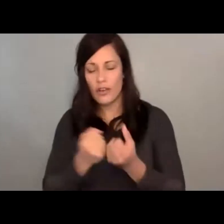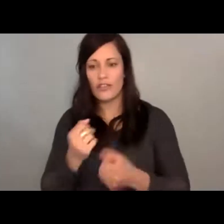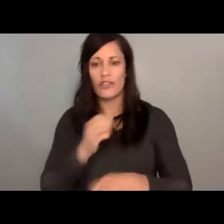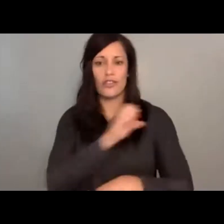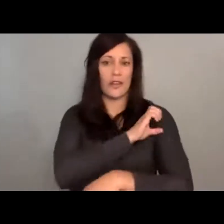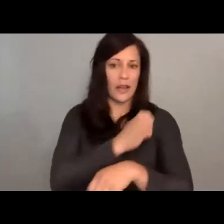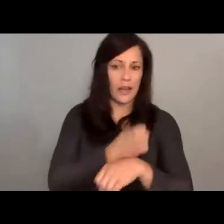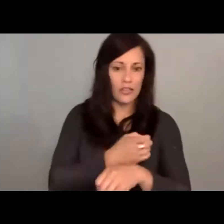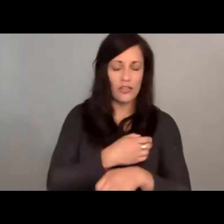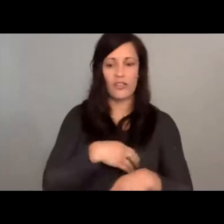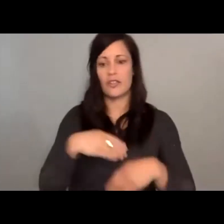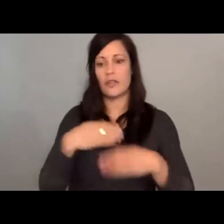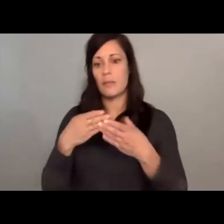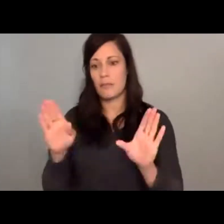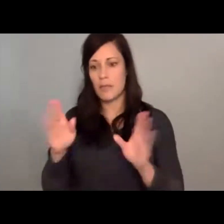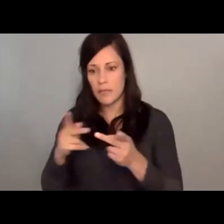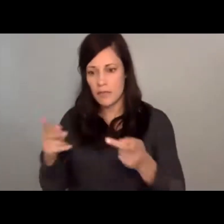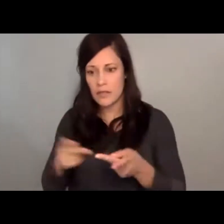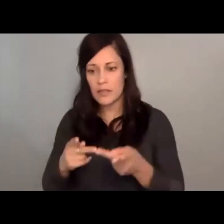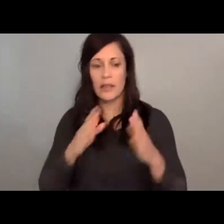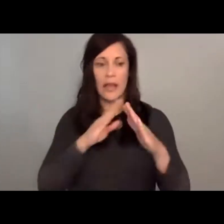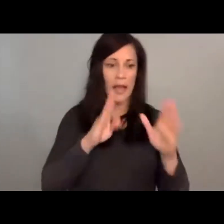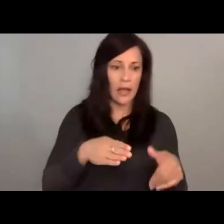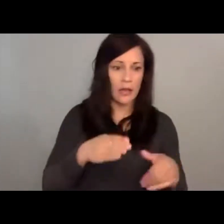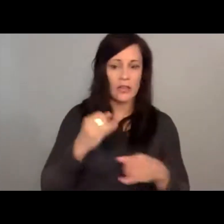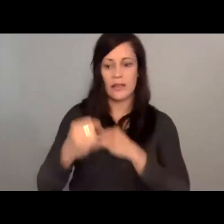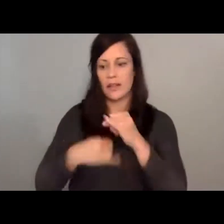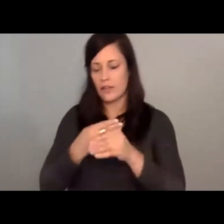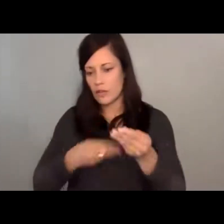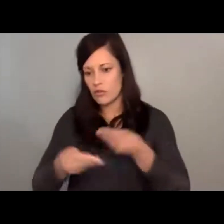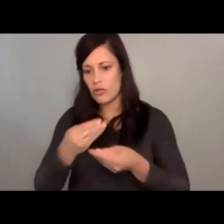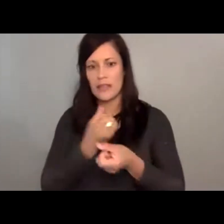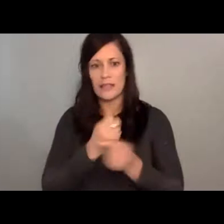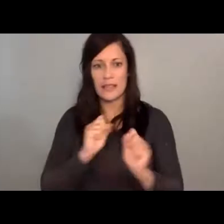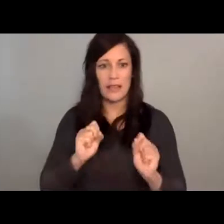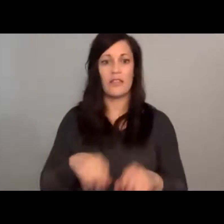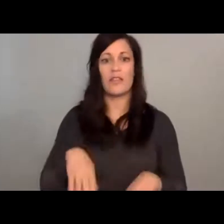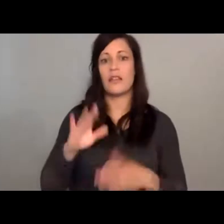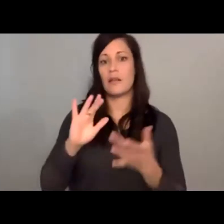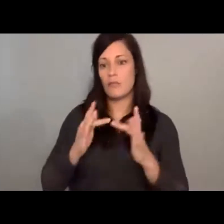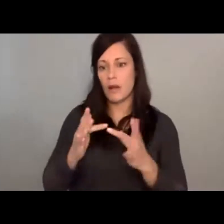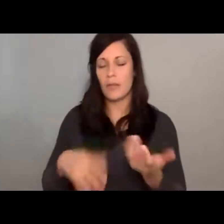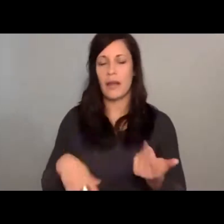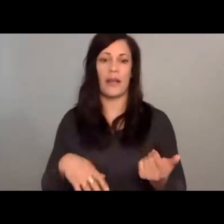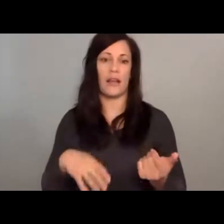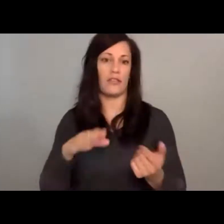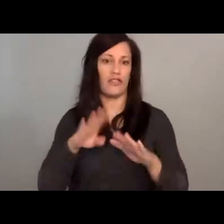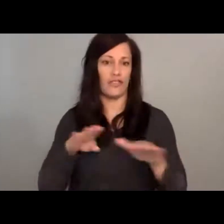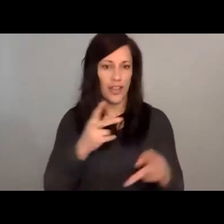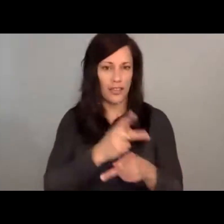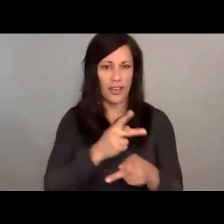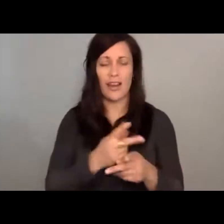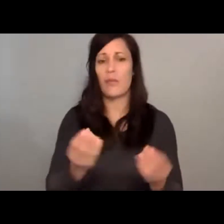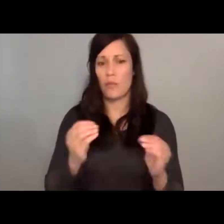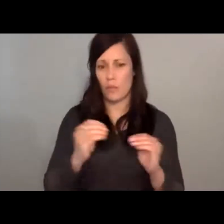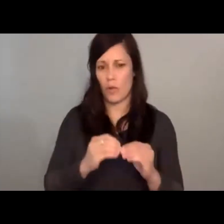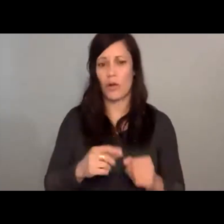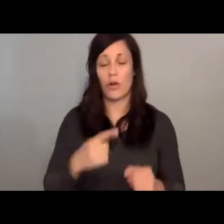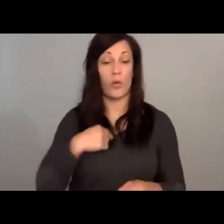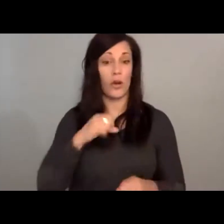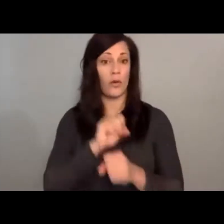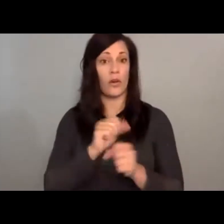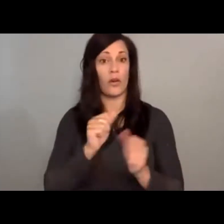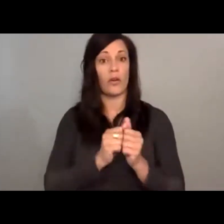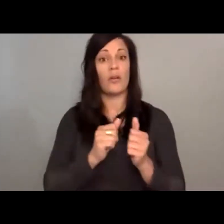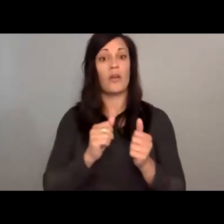public facilities, housing, public safety, international trade, broadband, childcare, and more. We work in partnership with local